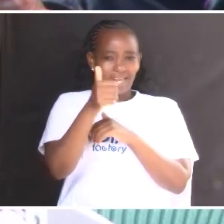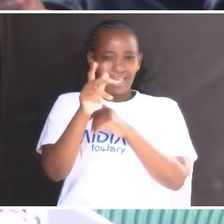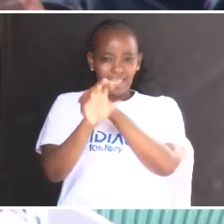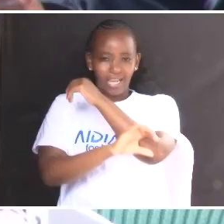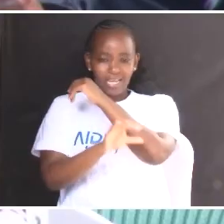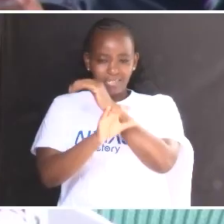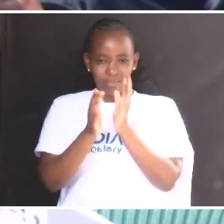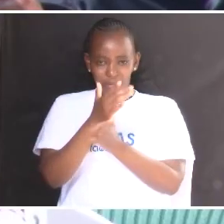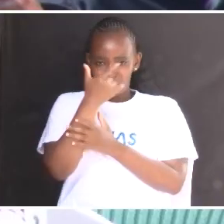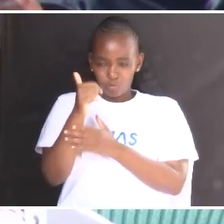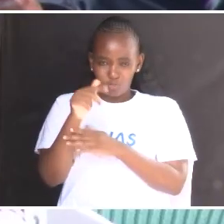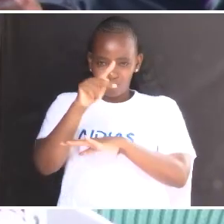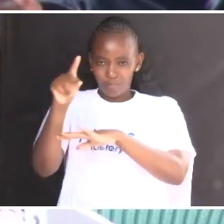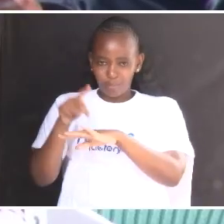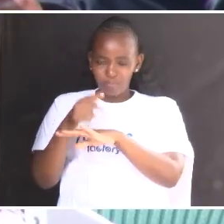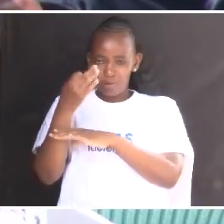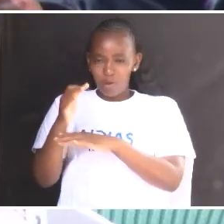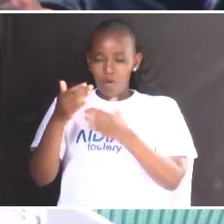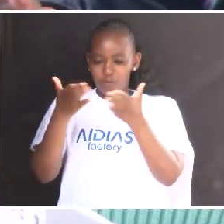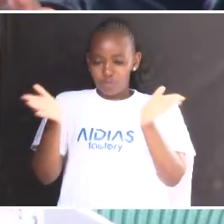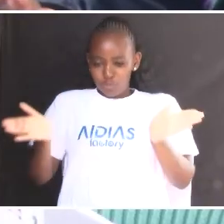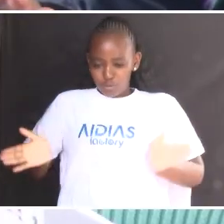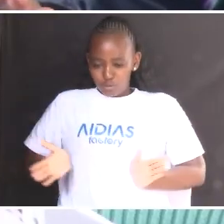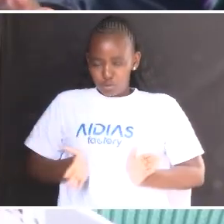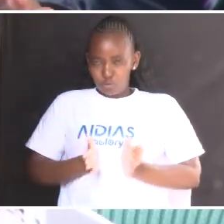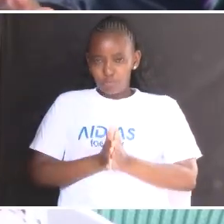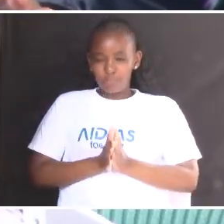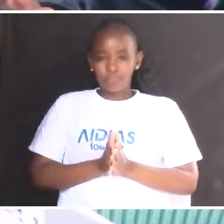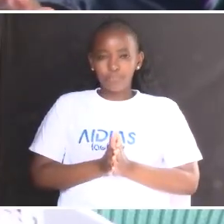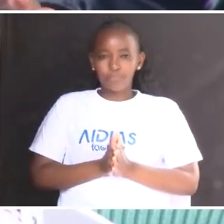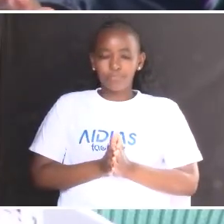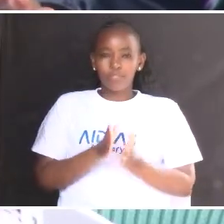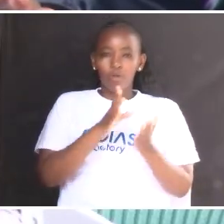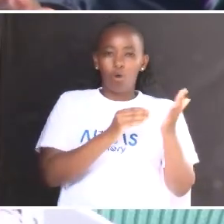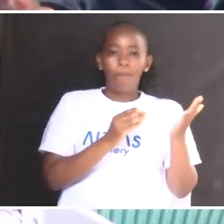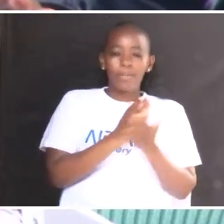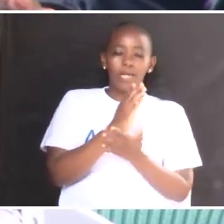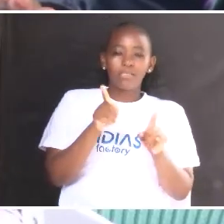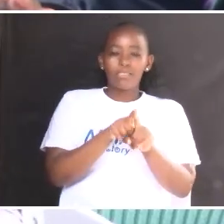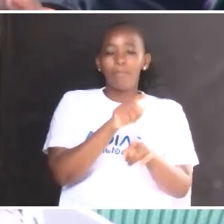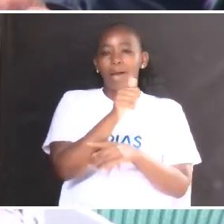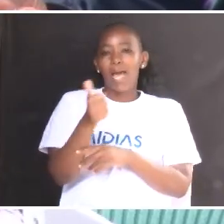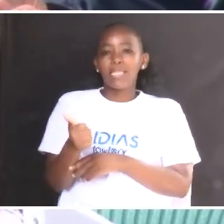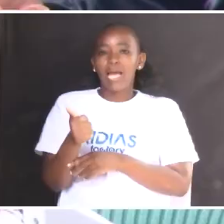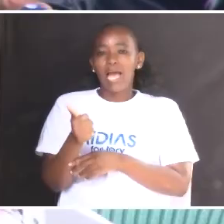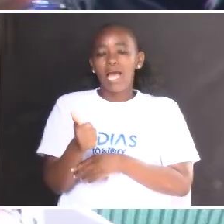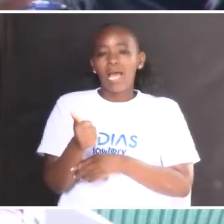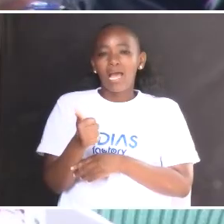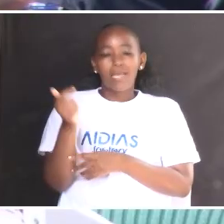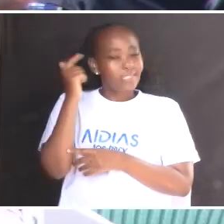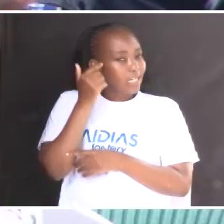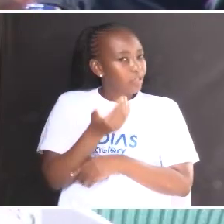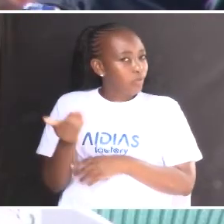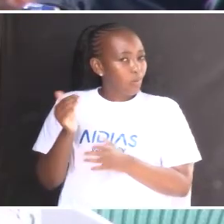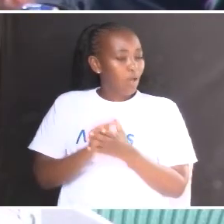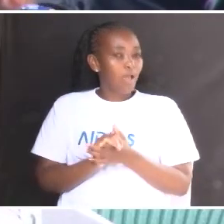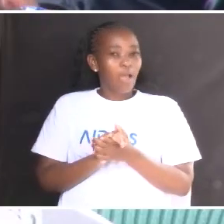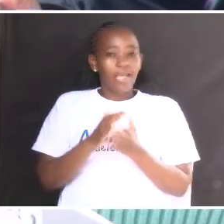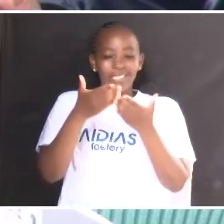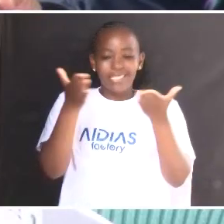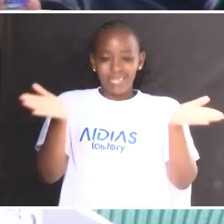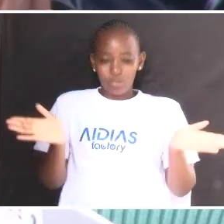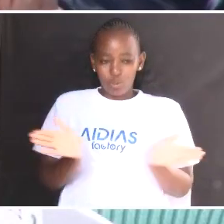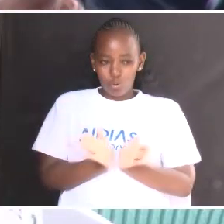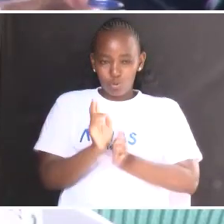country because of the principle of territoriality, that copyright, just like any other intellectual property right, is